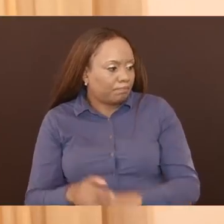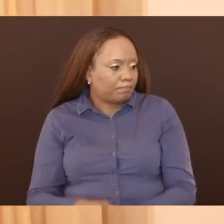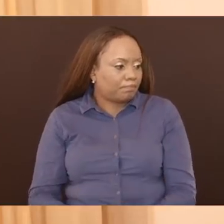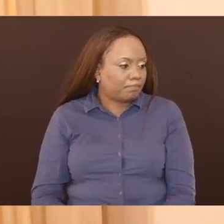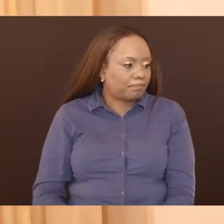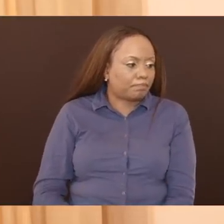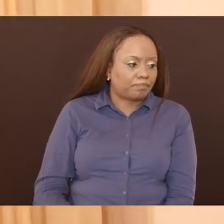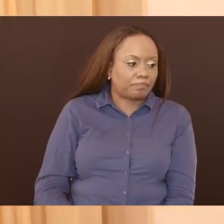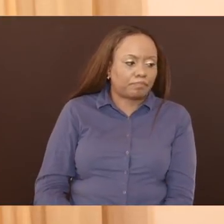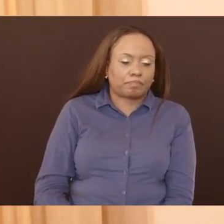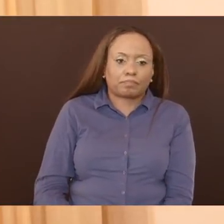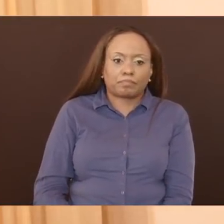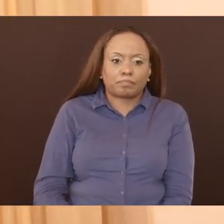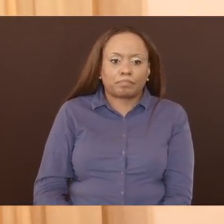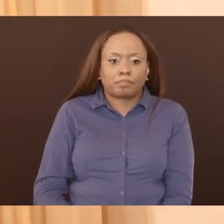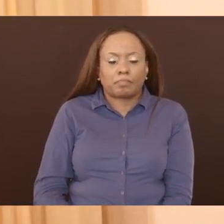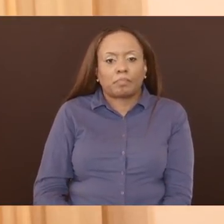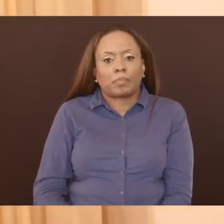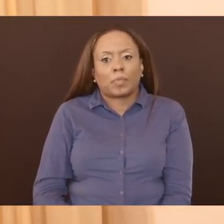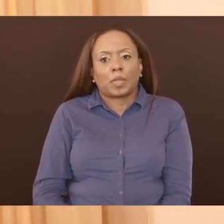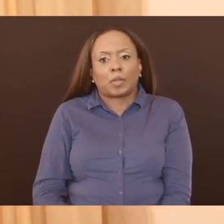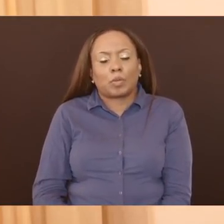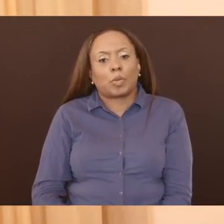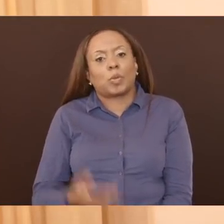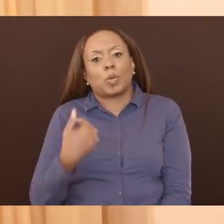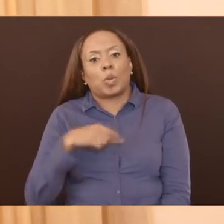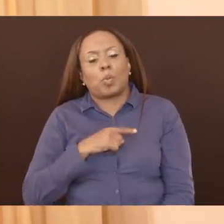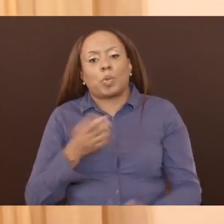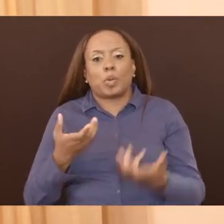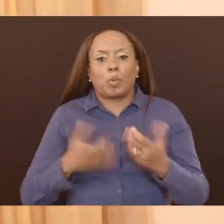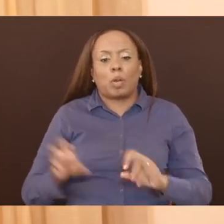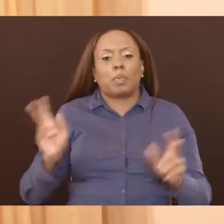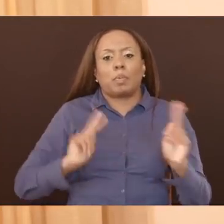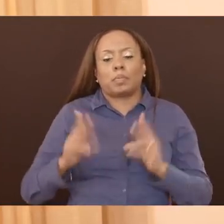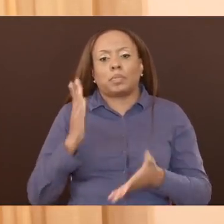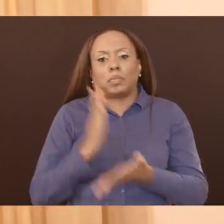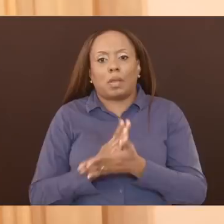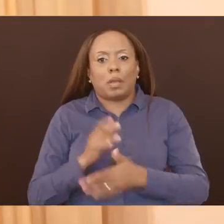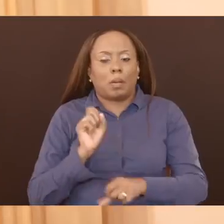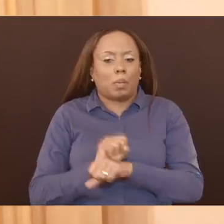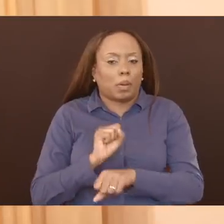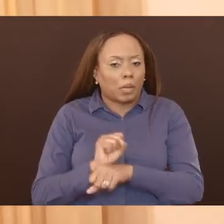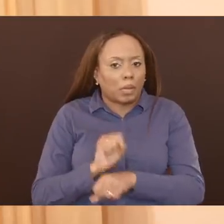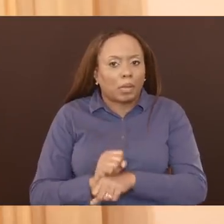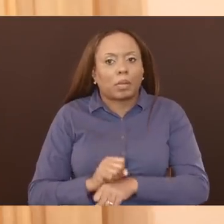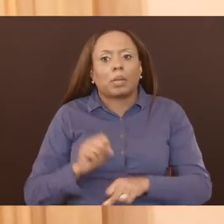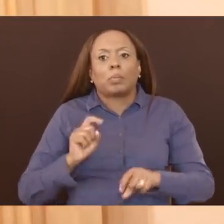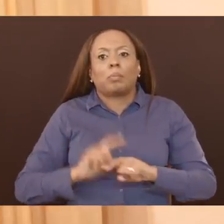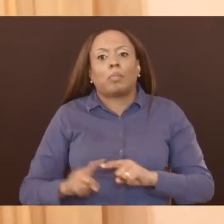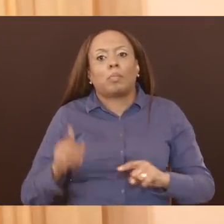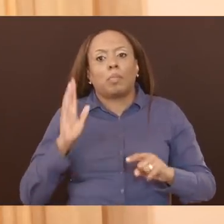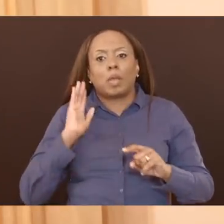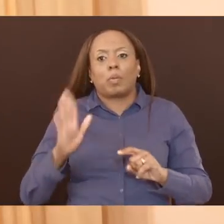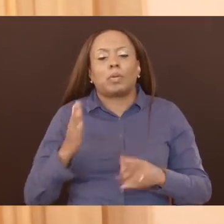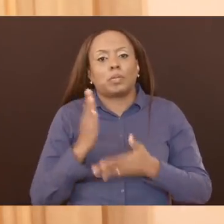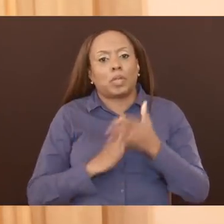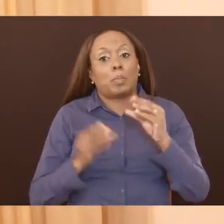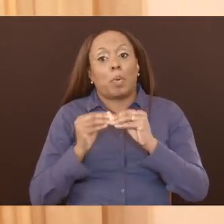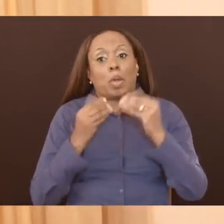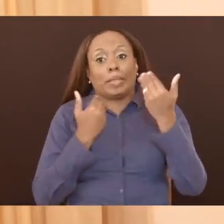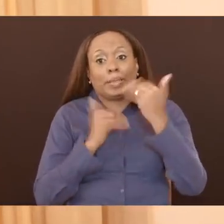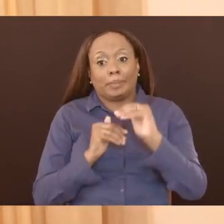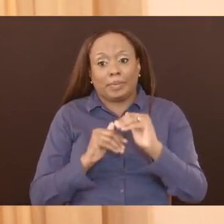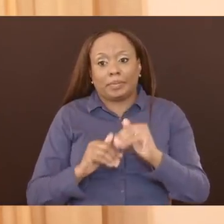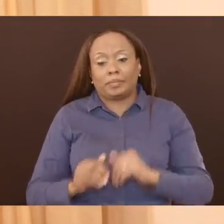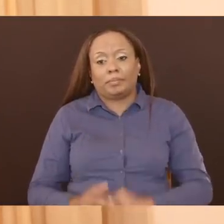literally not intended to stop people from being able to work, and therefore you will see in what we've done how they will relate. They're not designed to